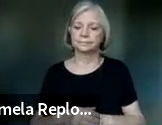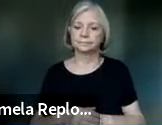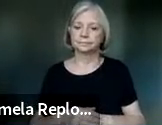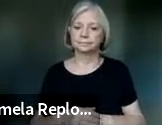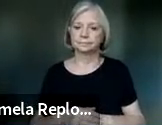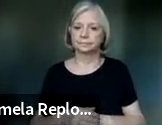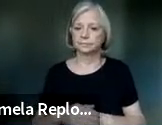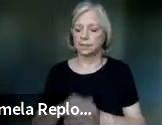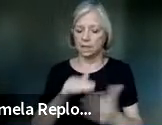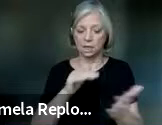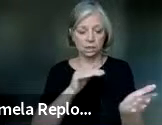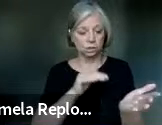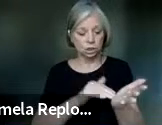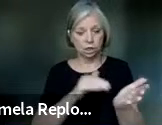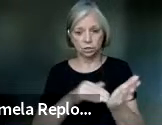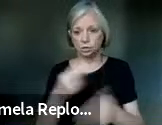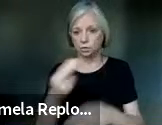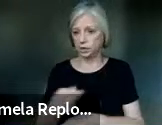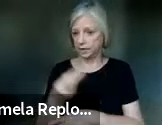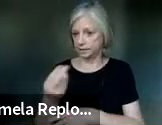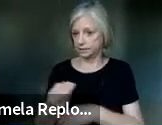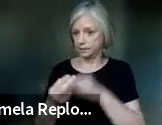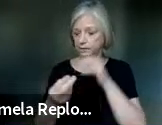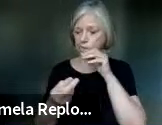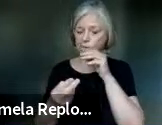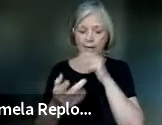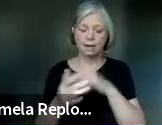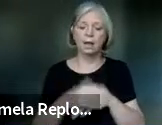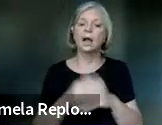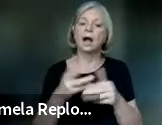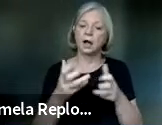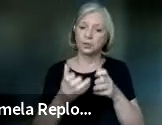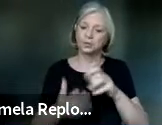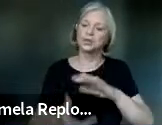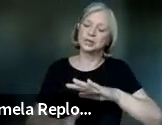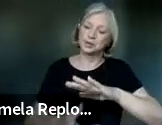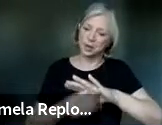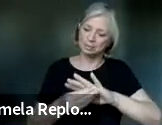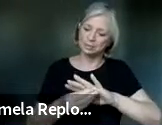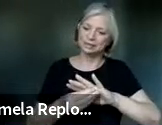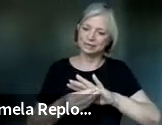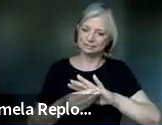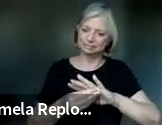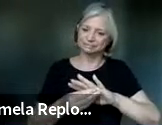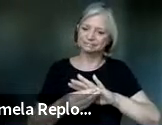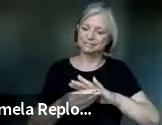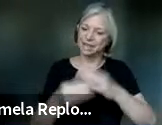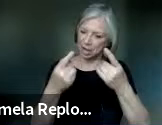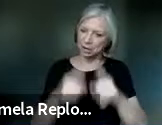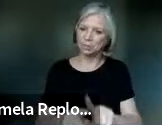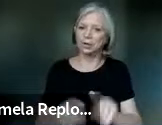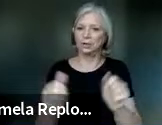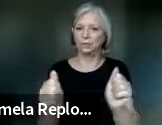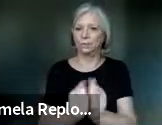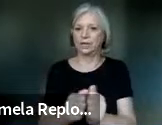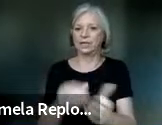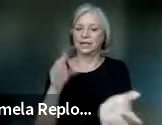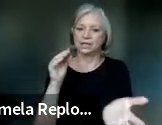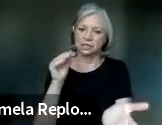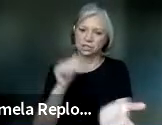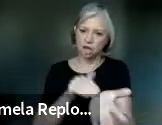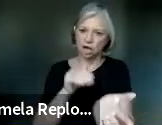Dr. Hernandez? I want to echo Dr. Moss' thanks to the business